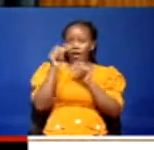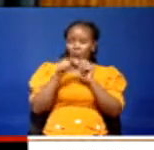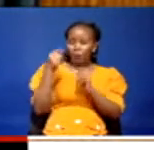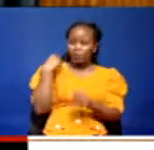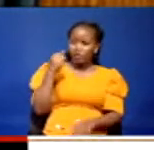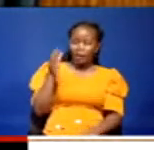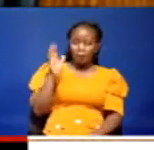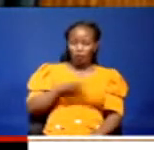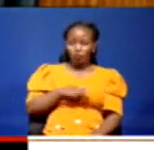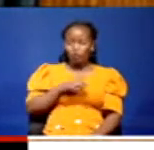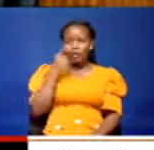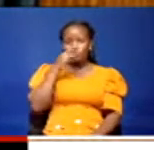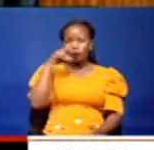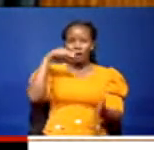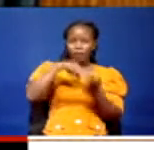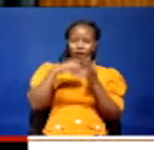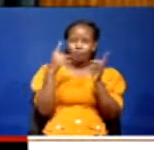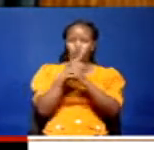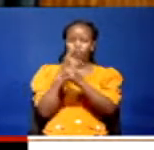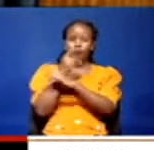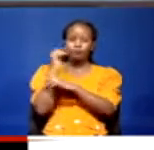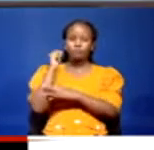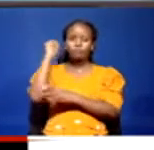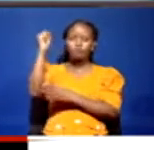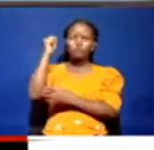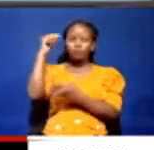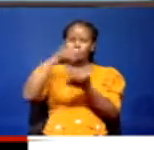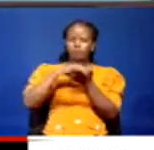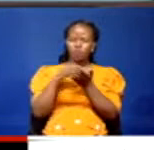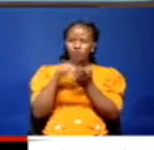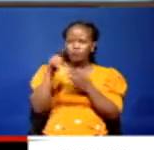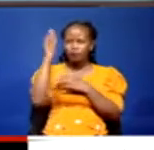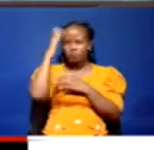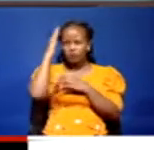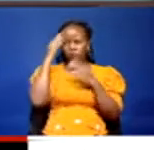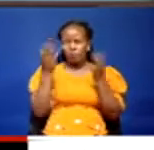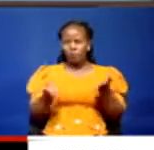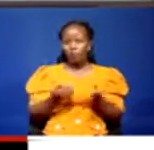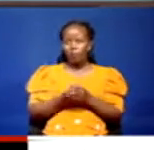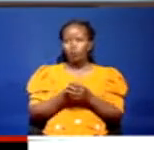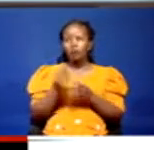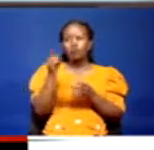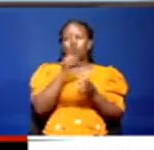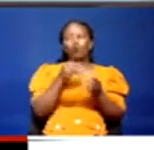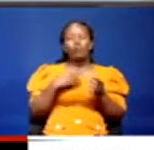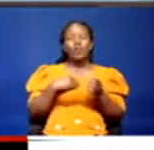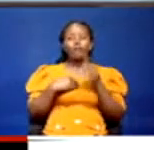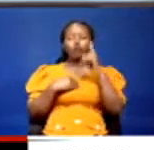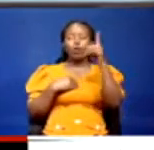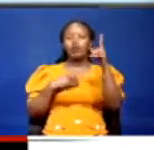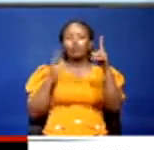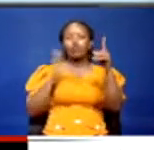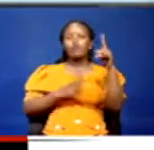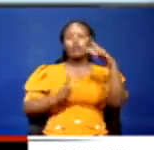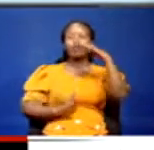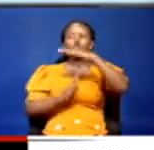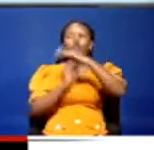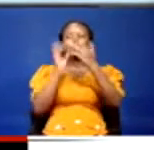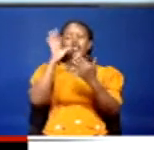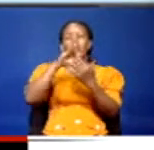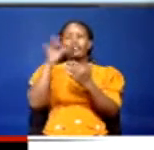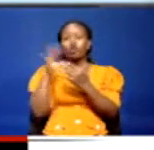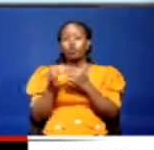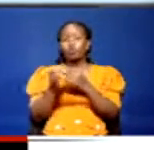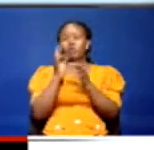for different political seats, what are you reading? The justification is we have one of us now nominated at the top. If there is anything former